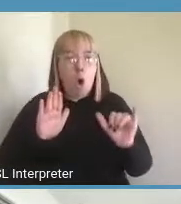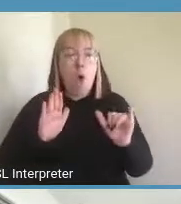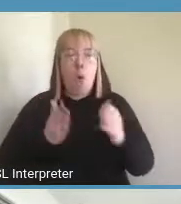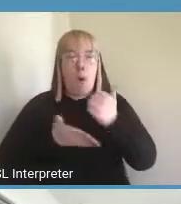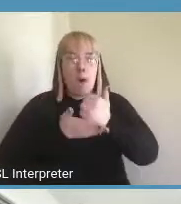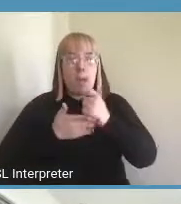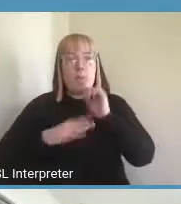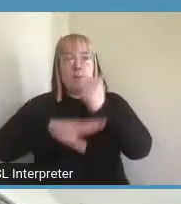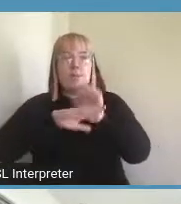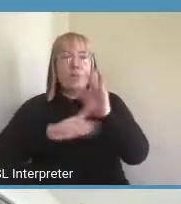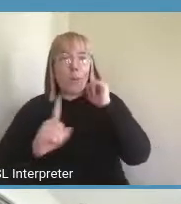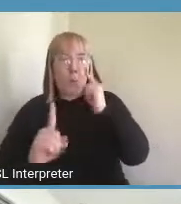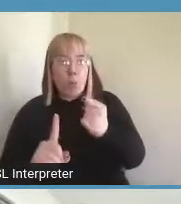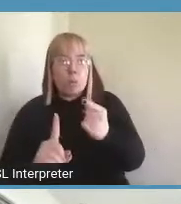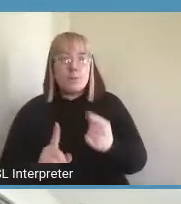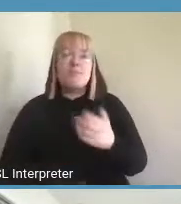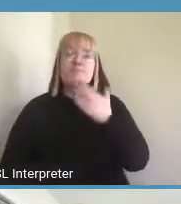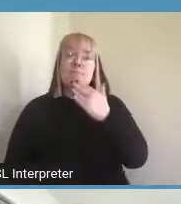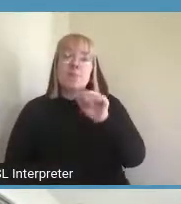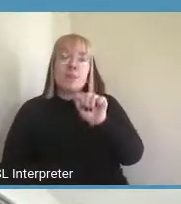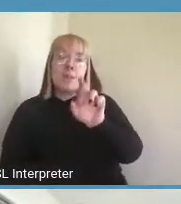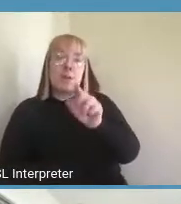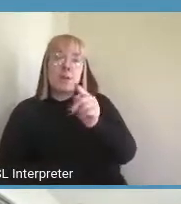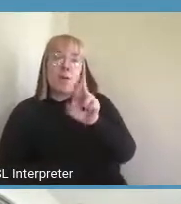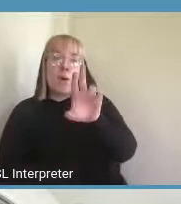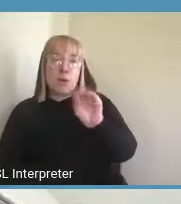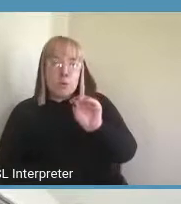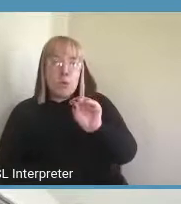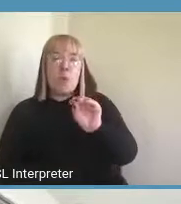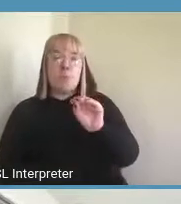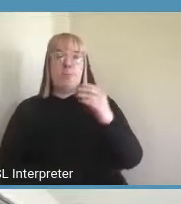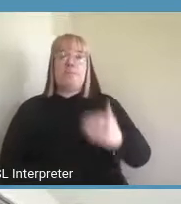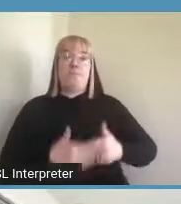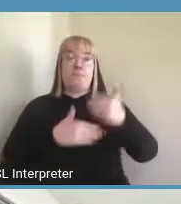set your goals. So again, thank you to Arturo for sharing that.